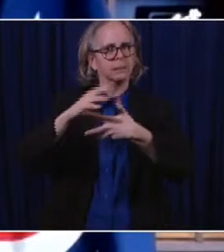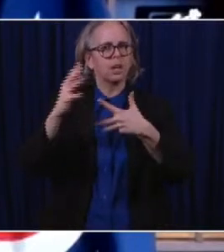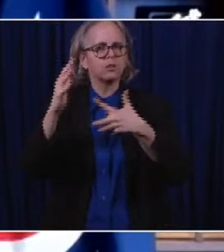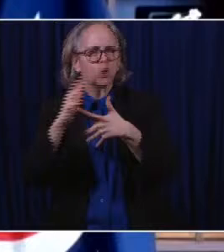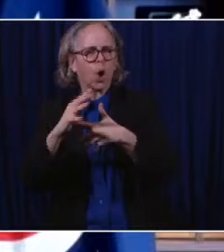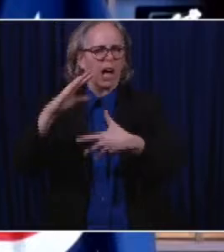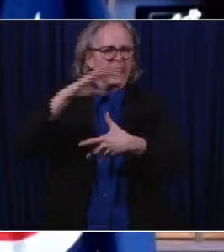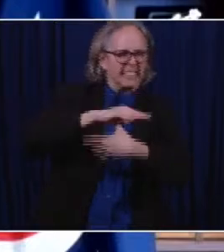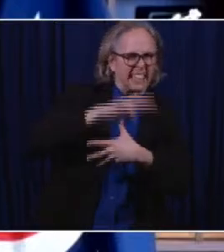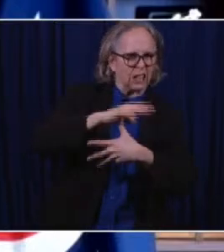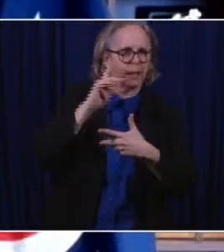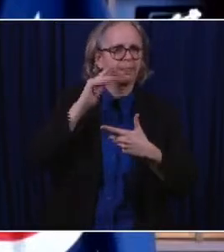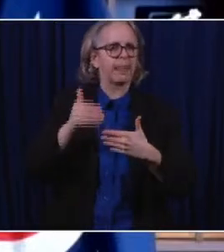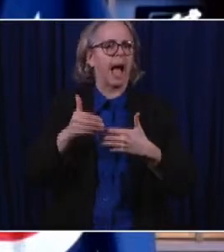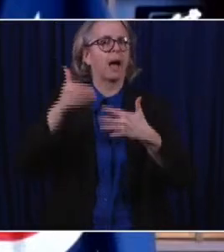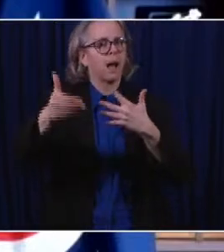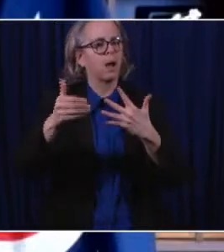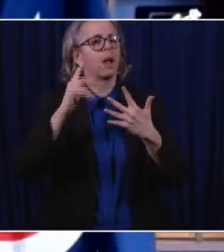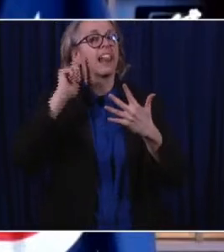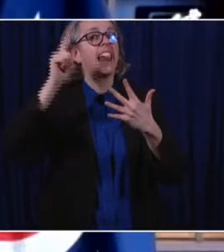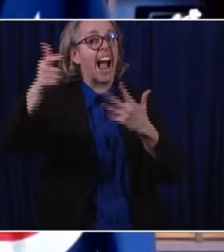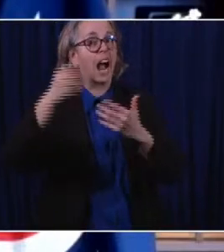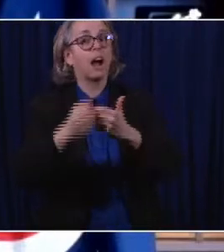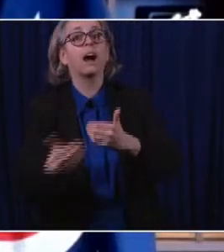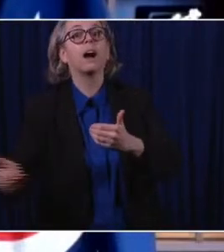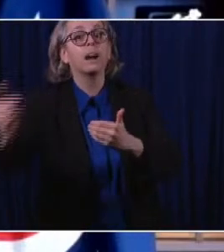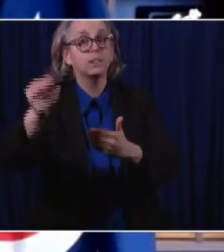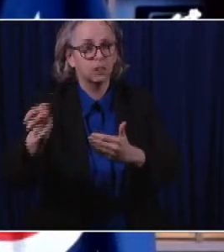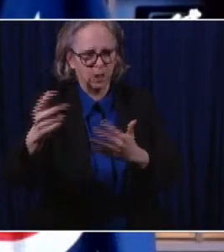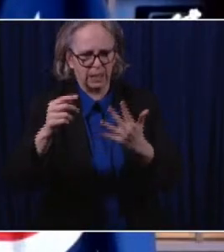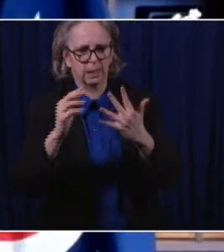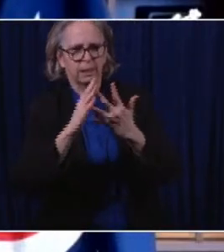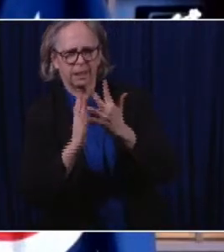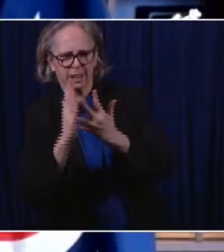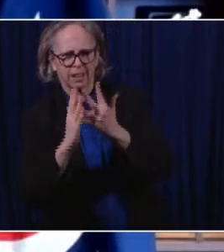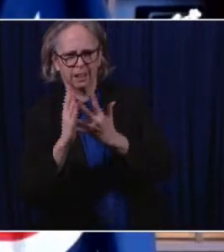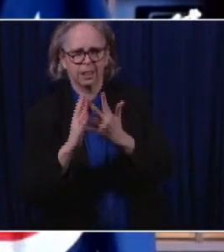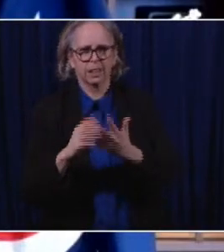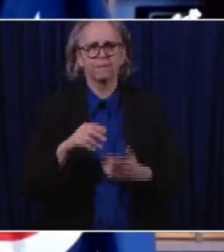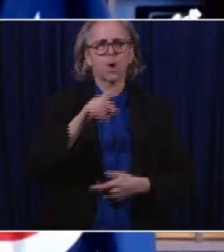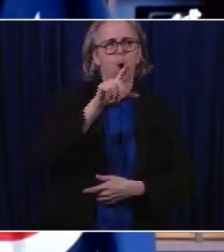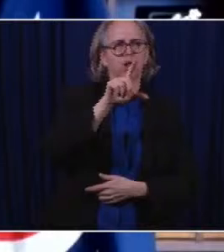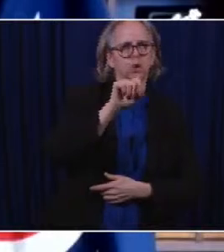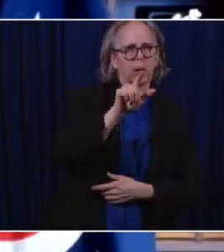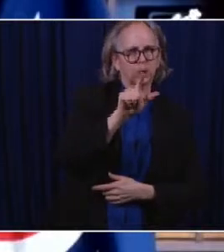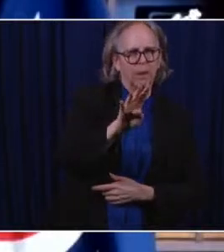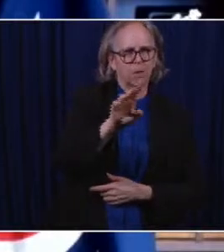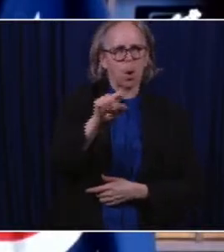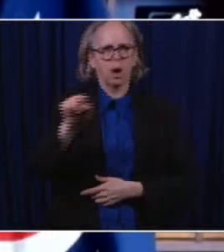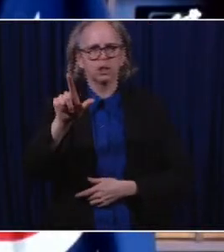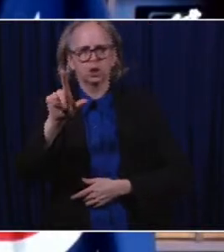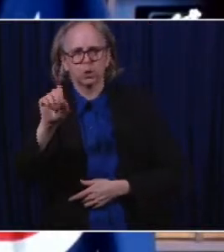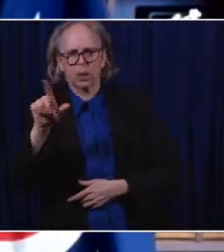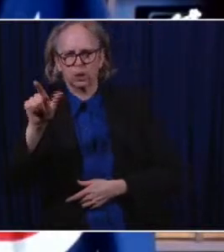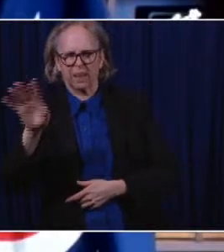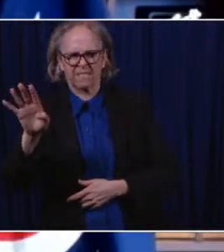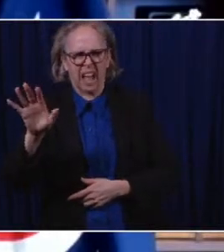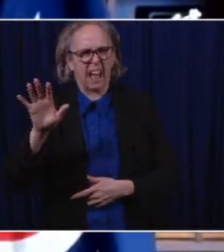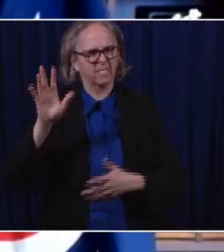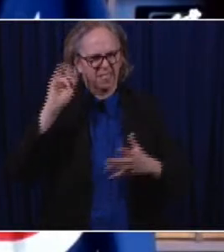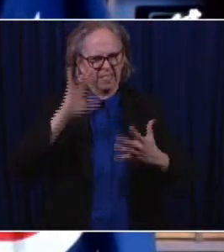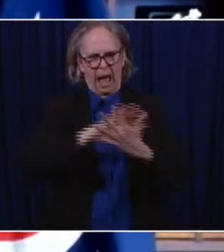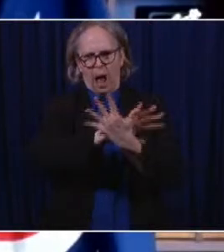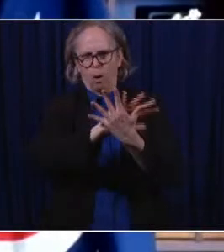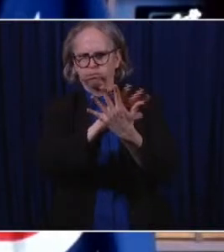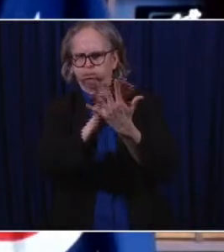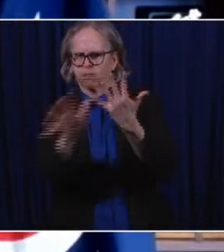and 25, we'll have computer science, grade appropriate computer science opportunities for K through 8. We're doing